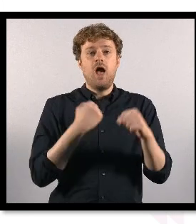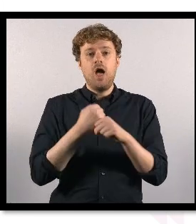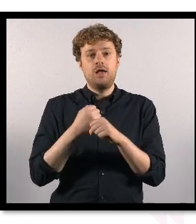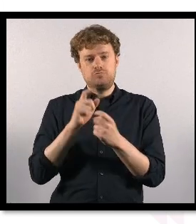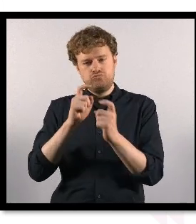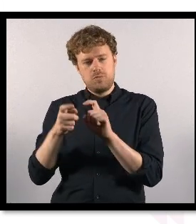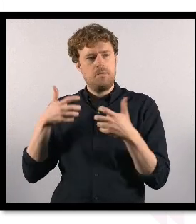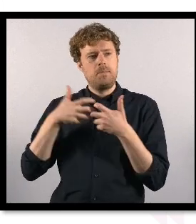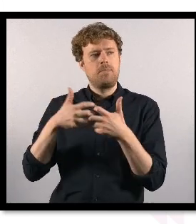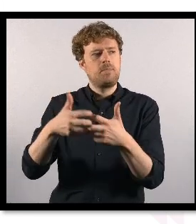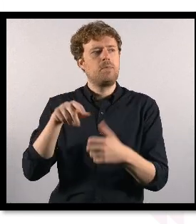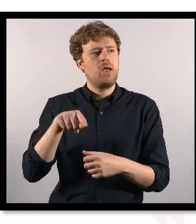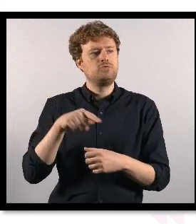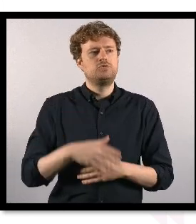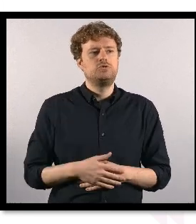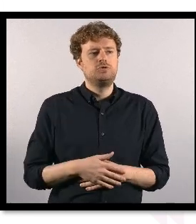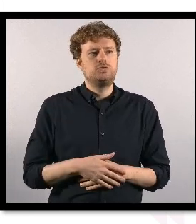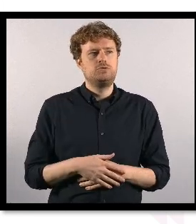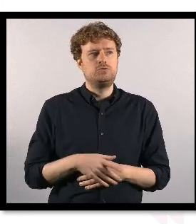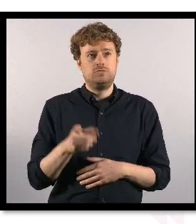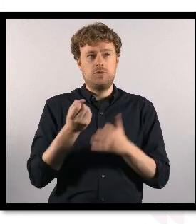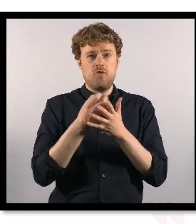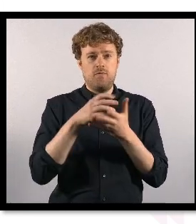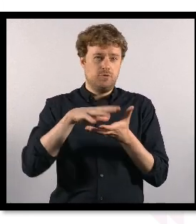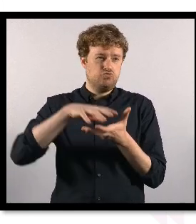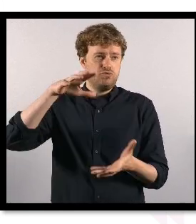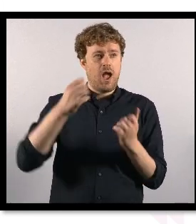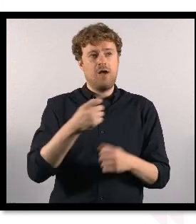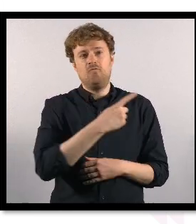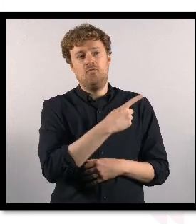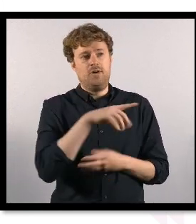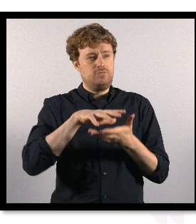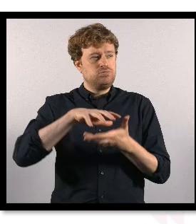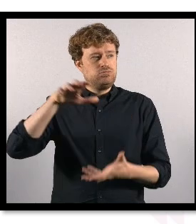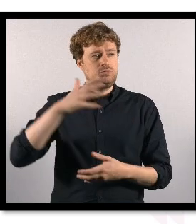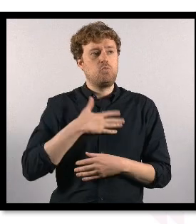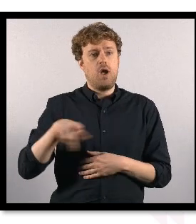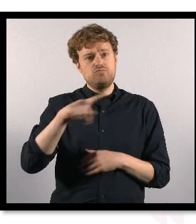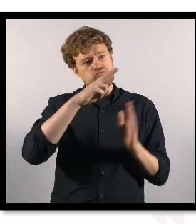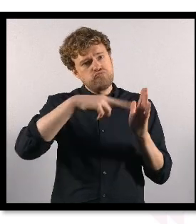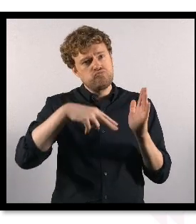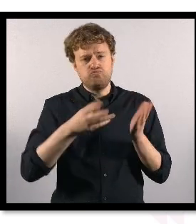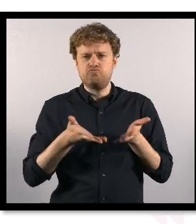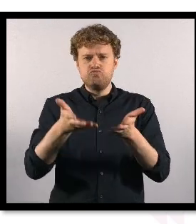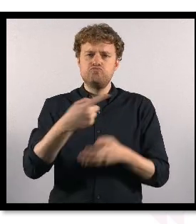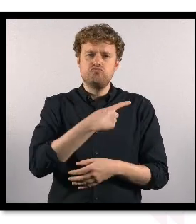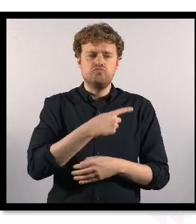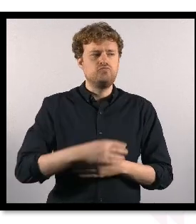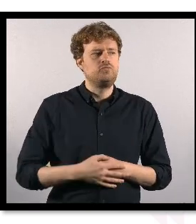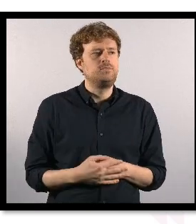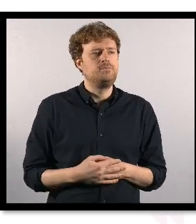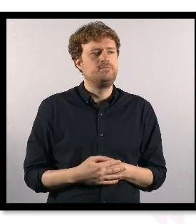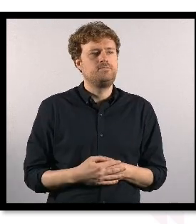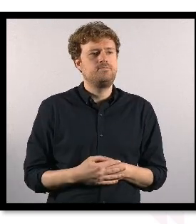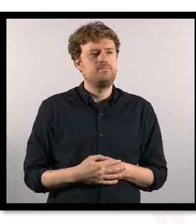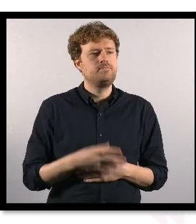groups, sub-projects, and initiatives. Sub-projects are long-lived efforts that require continuous stewardship, and currently we